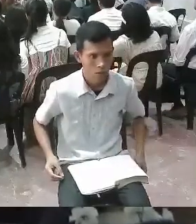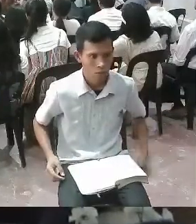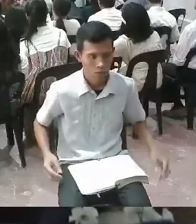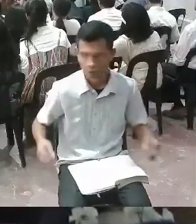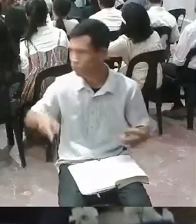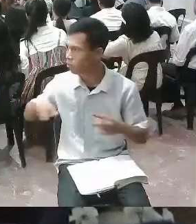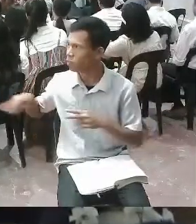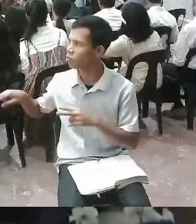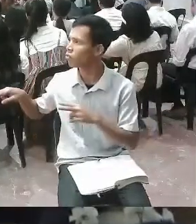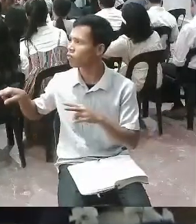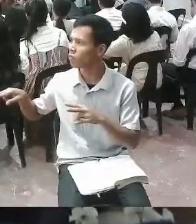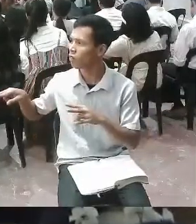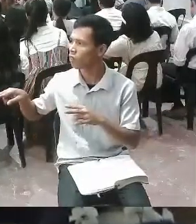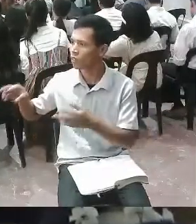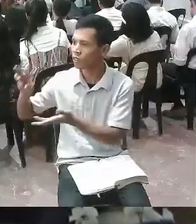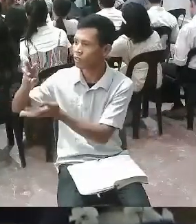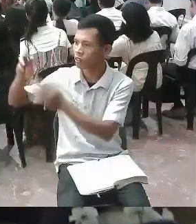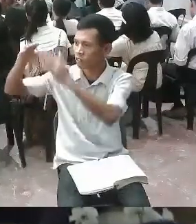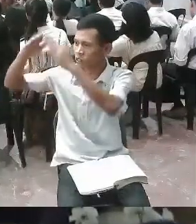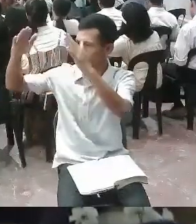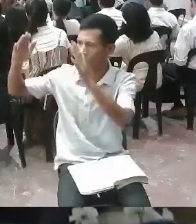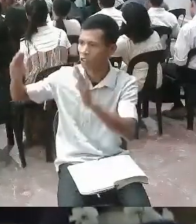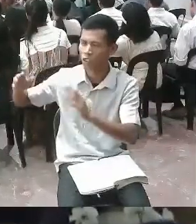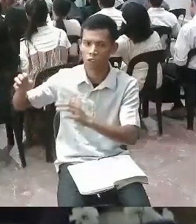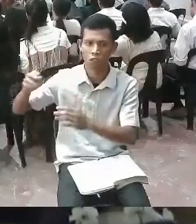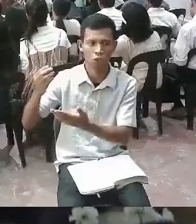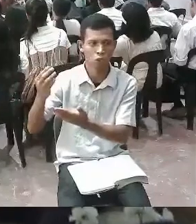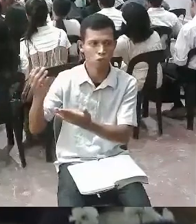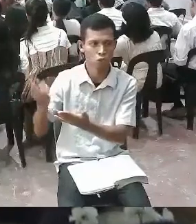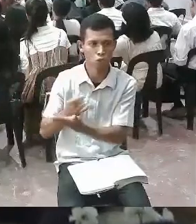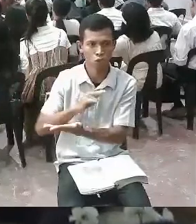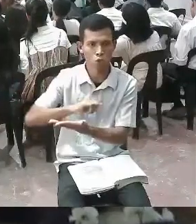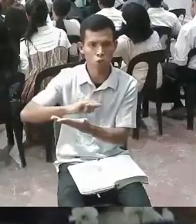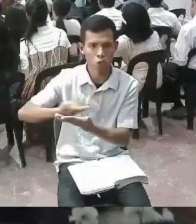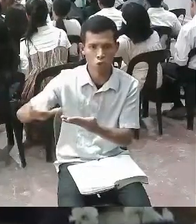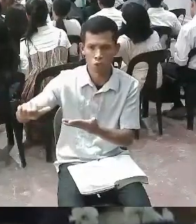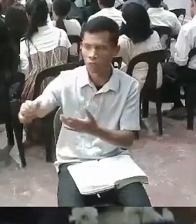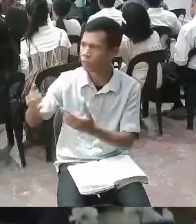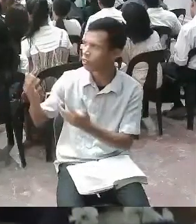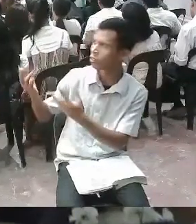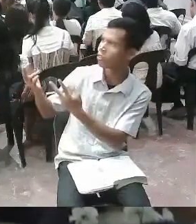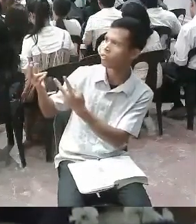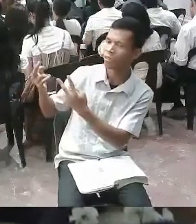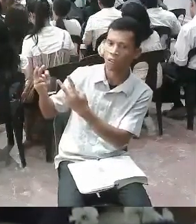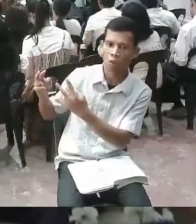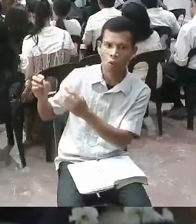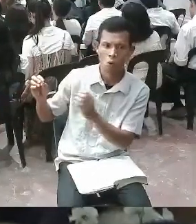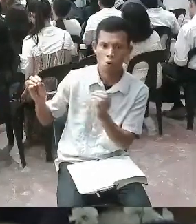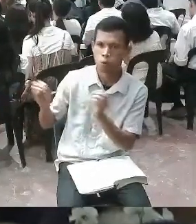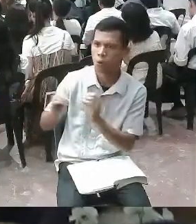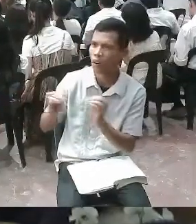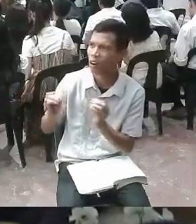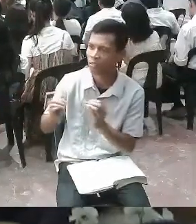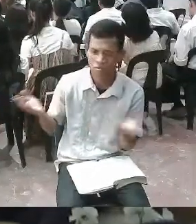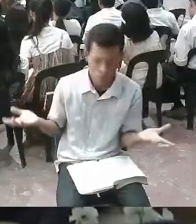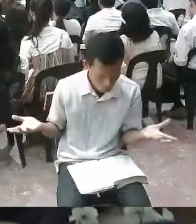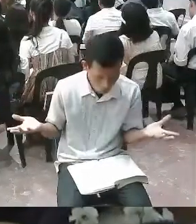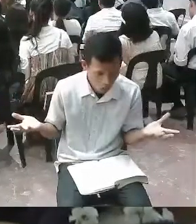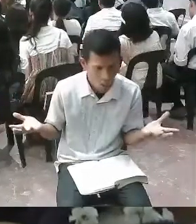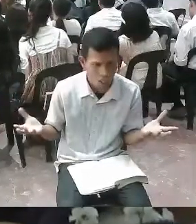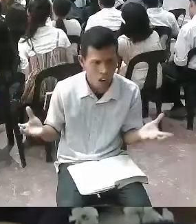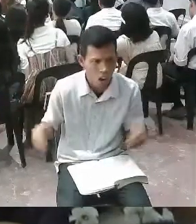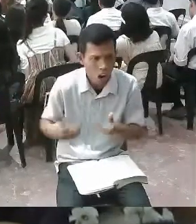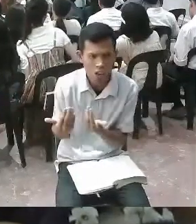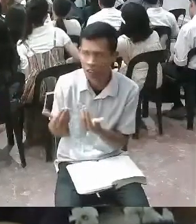York for creating conditions in the city where this man could not find a job. And